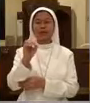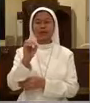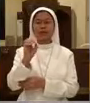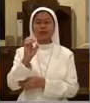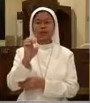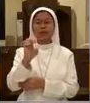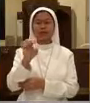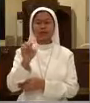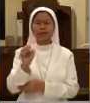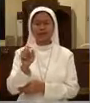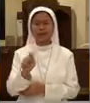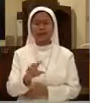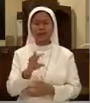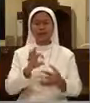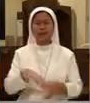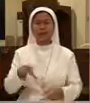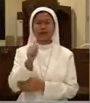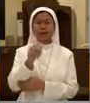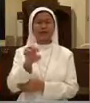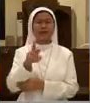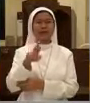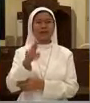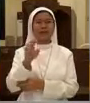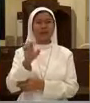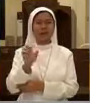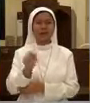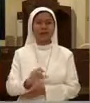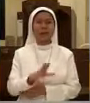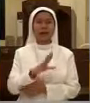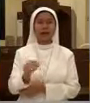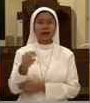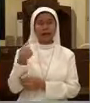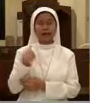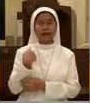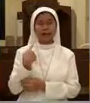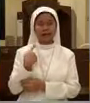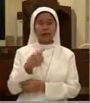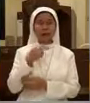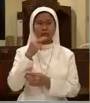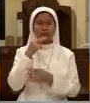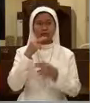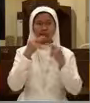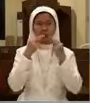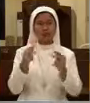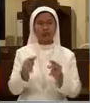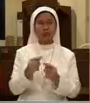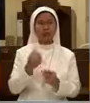lang po binalita sa akin na ito raw ay mukhang